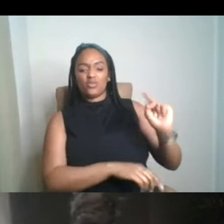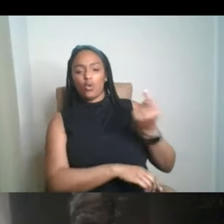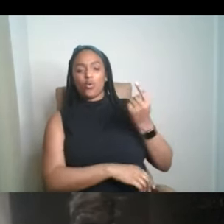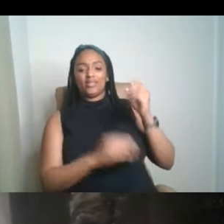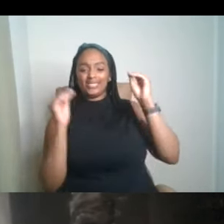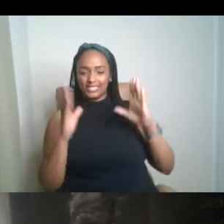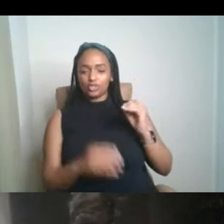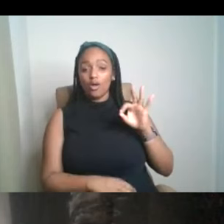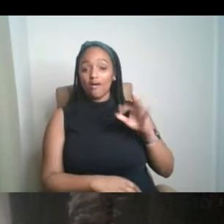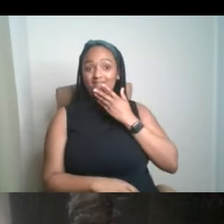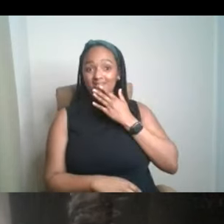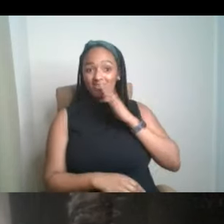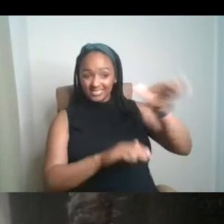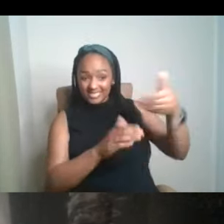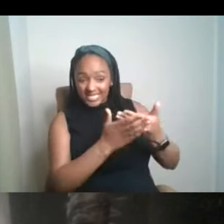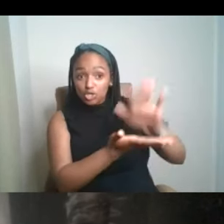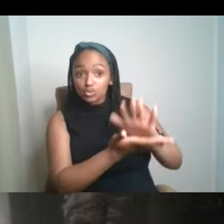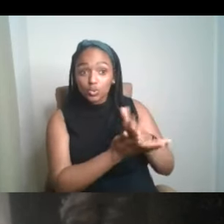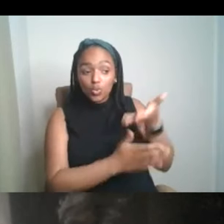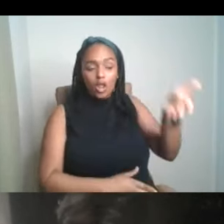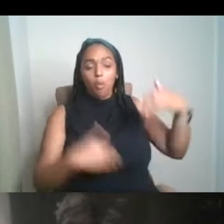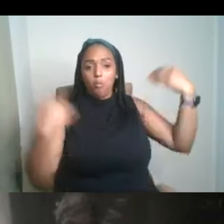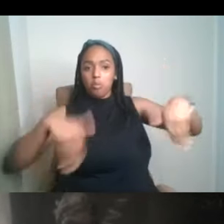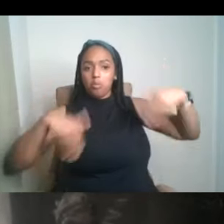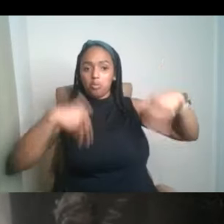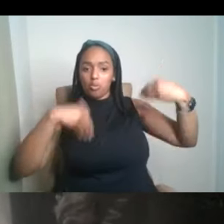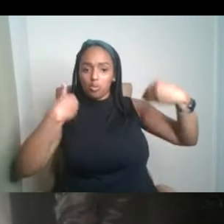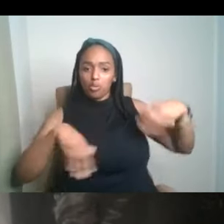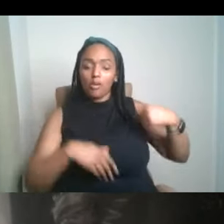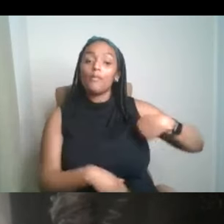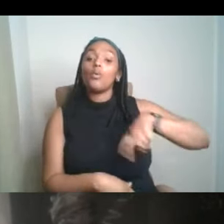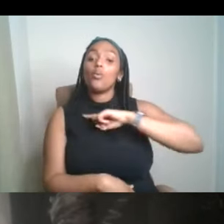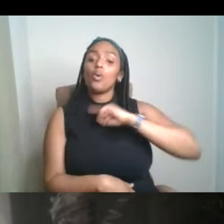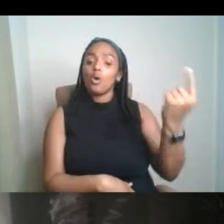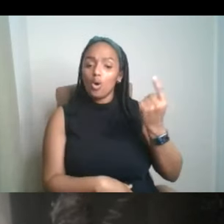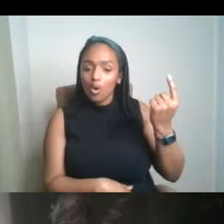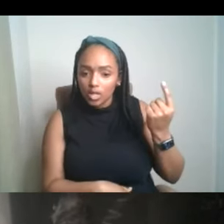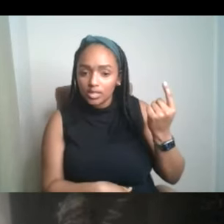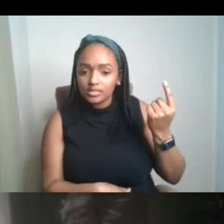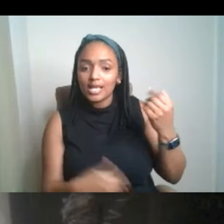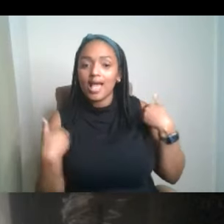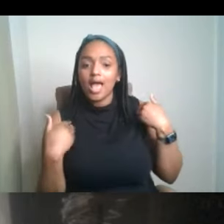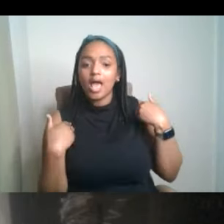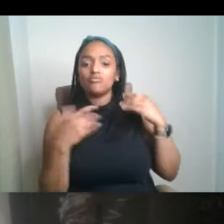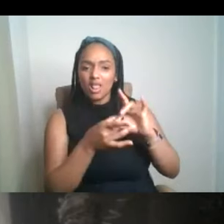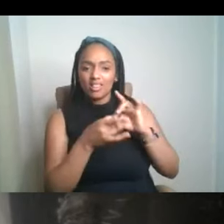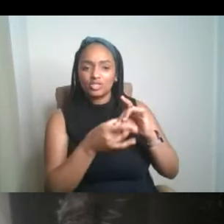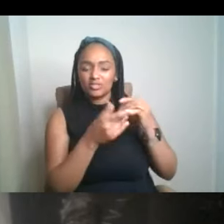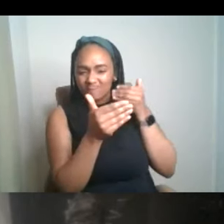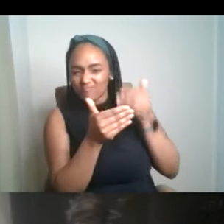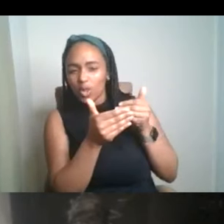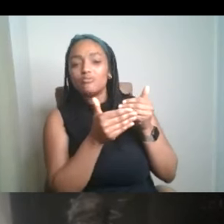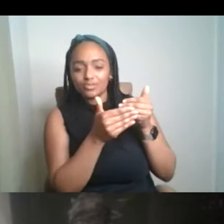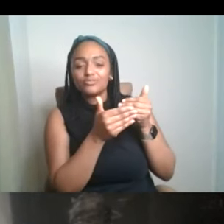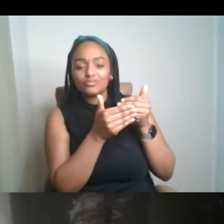in the entire school. But we always had a very close relationship, like us, me and all